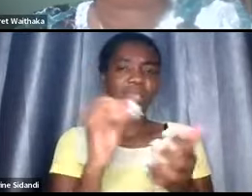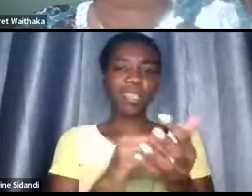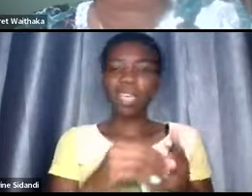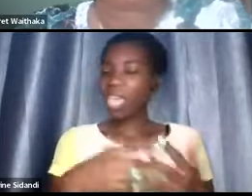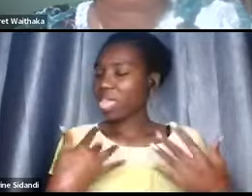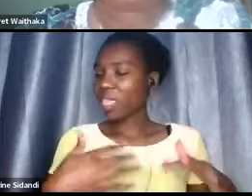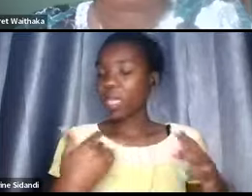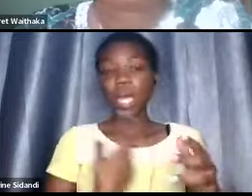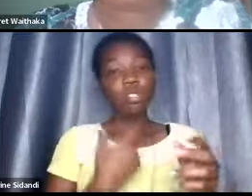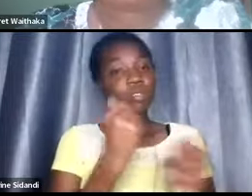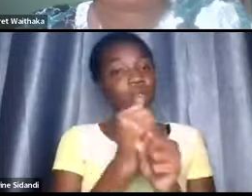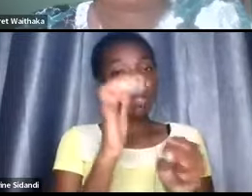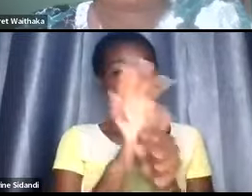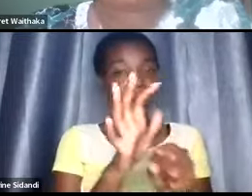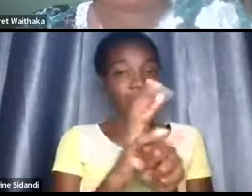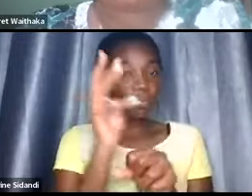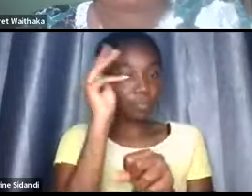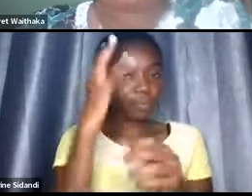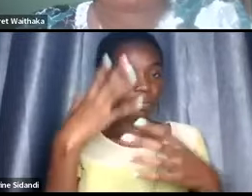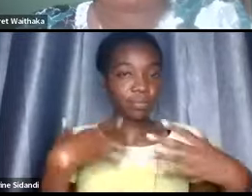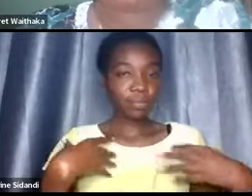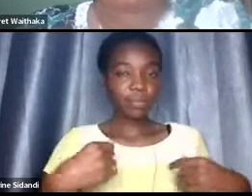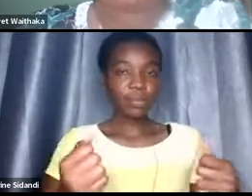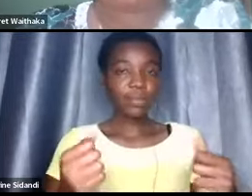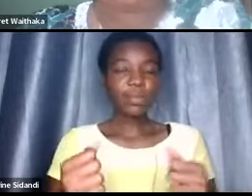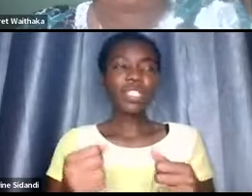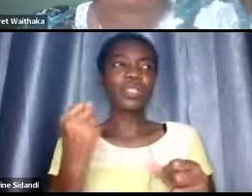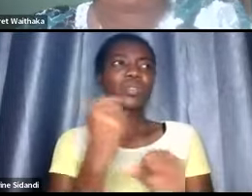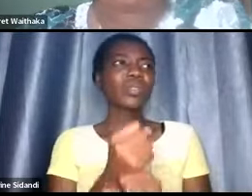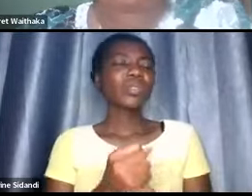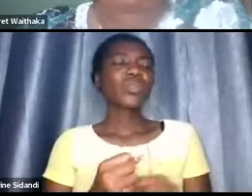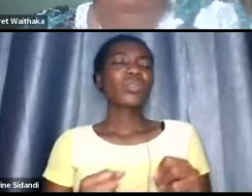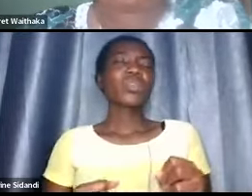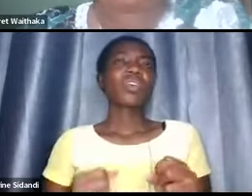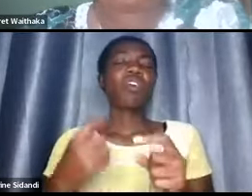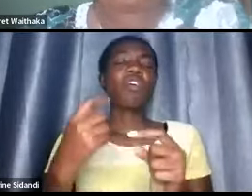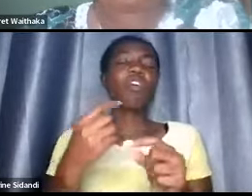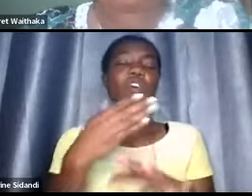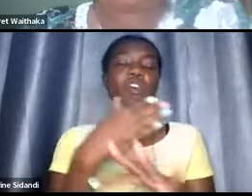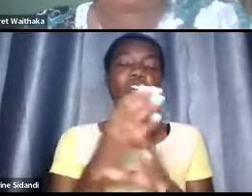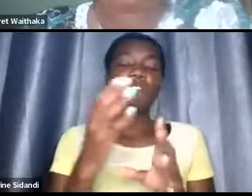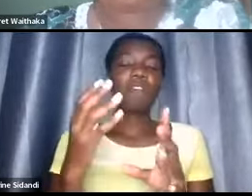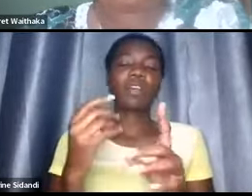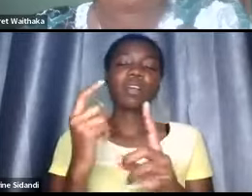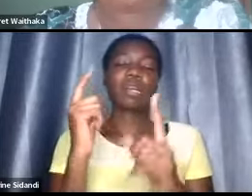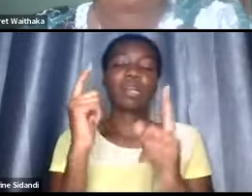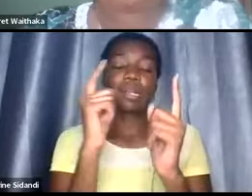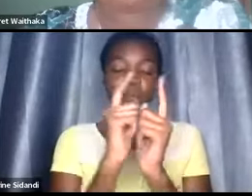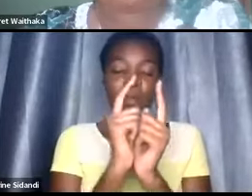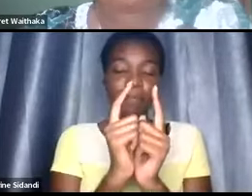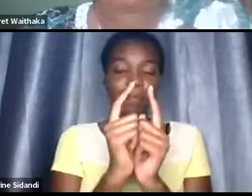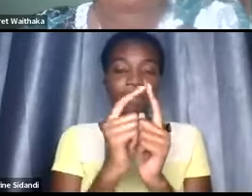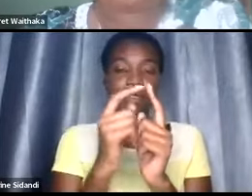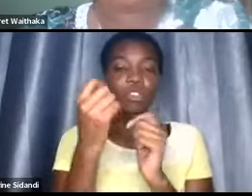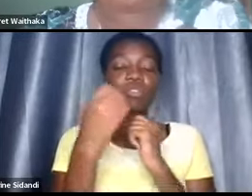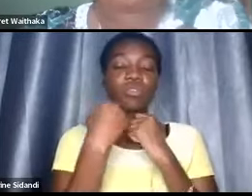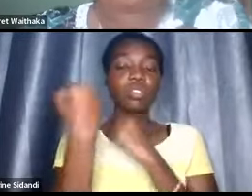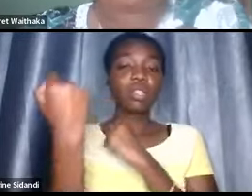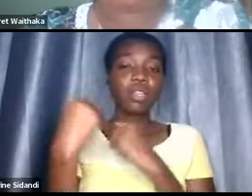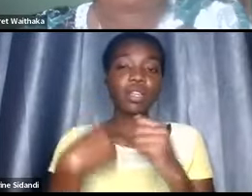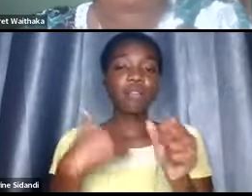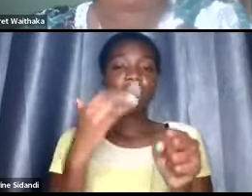lot on mental health. Last year, we did conquering suicide. We did dealing with death. There's a lot there. There's somebody